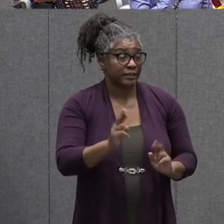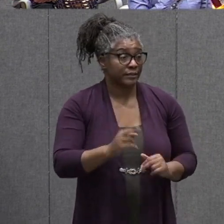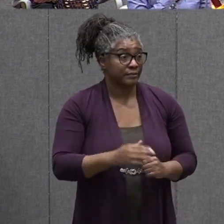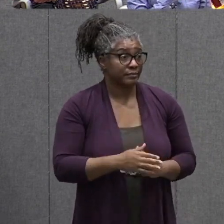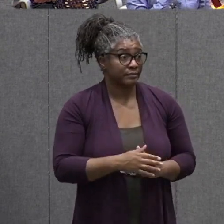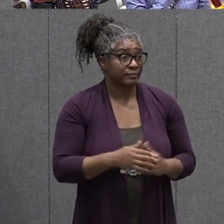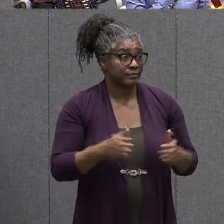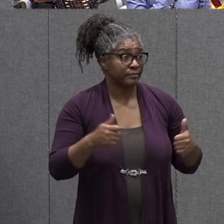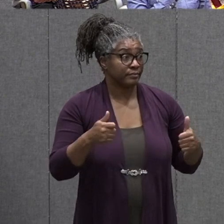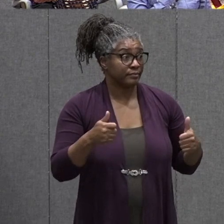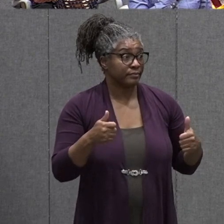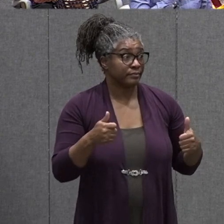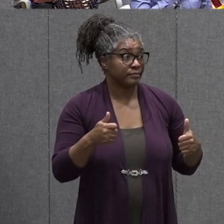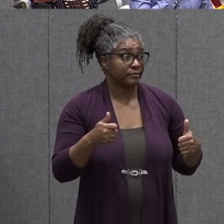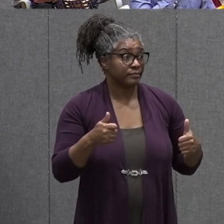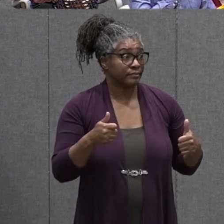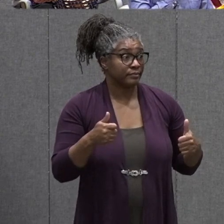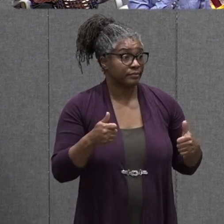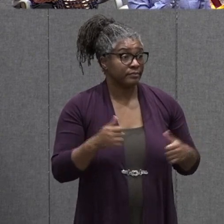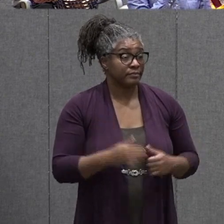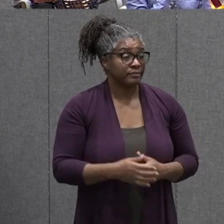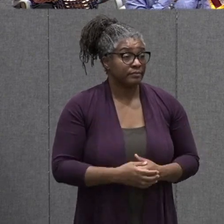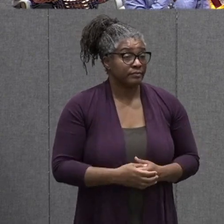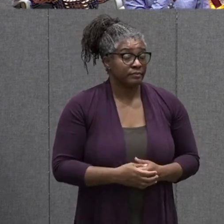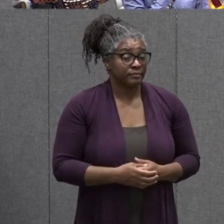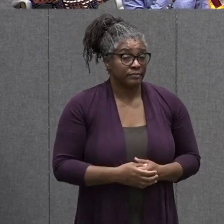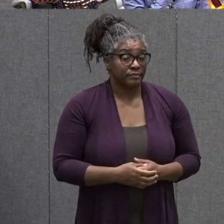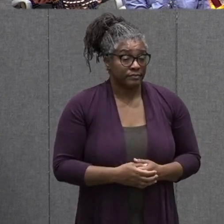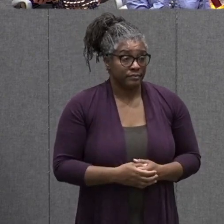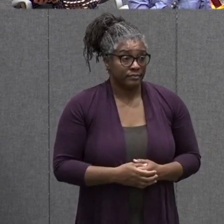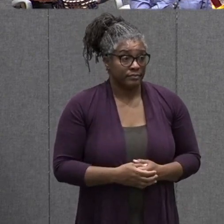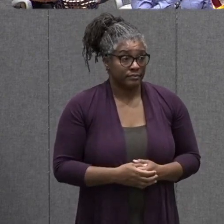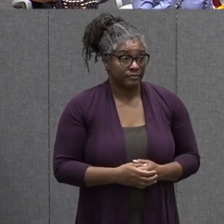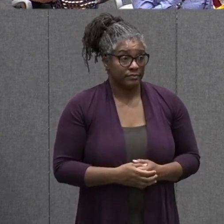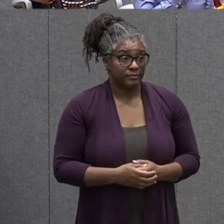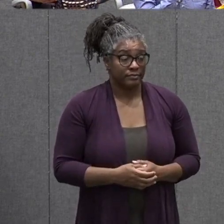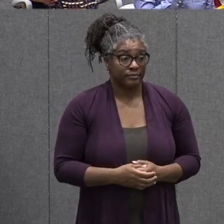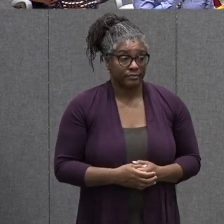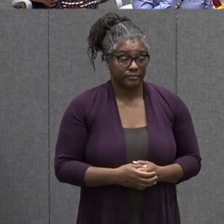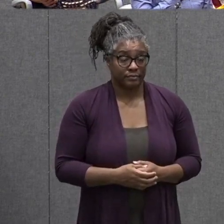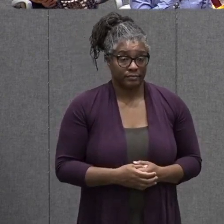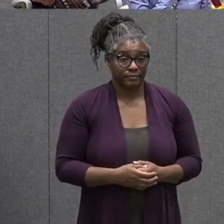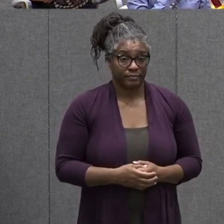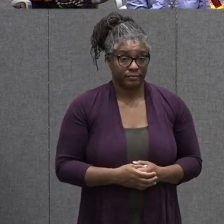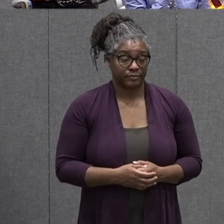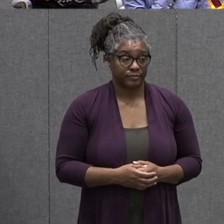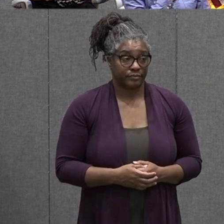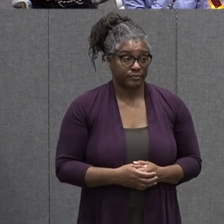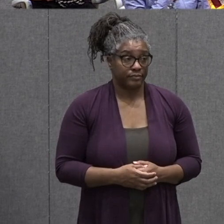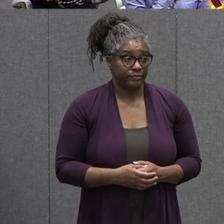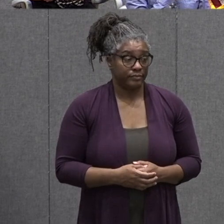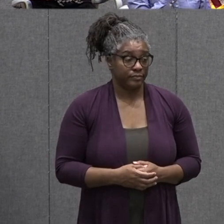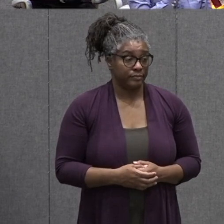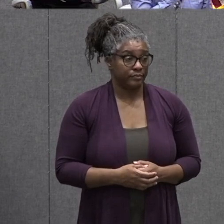timeline and put your thumb up and we'll get you in. Ready, go.